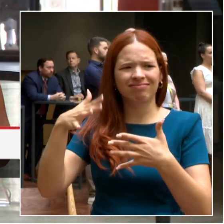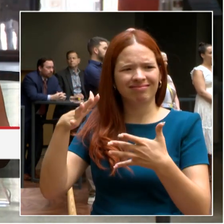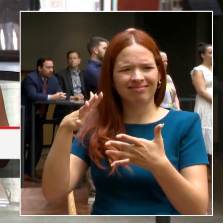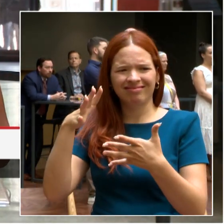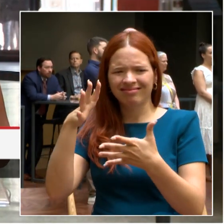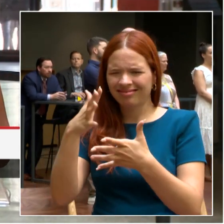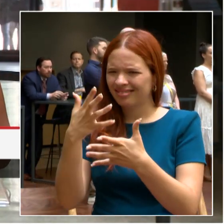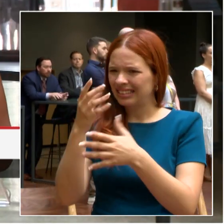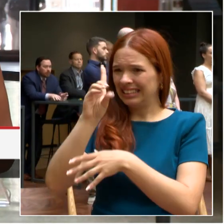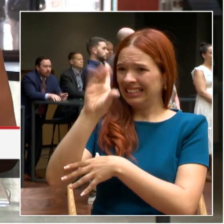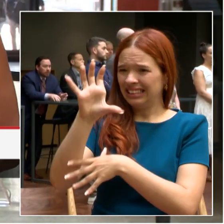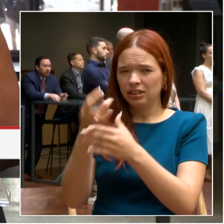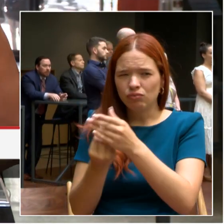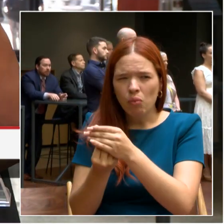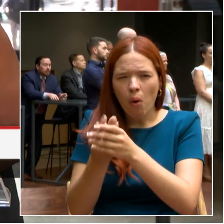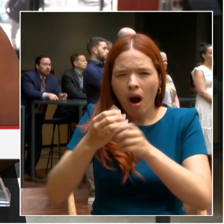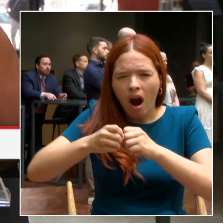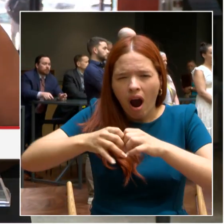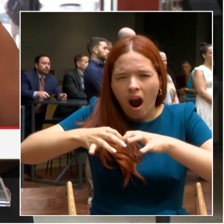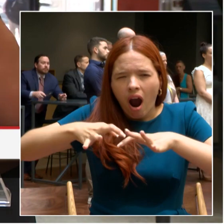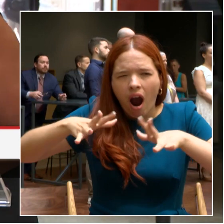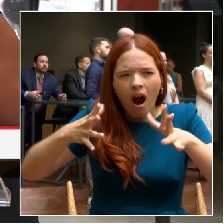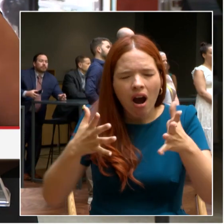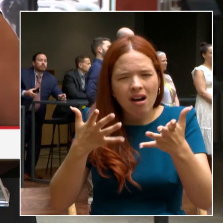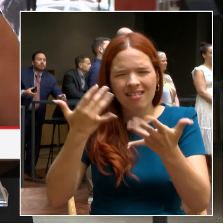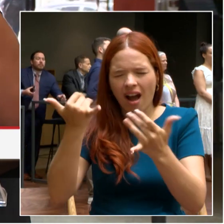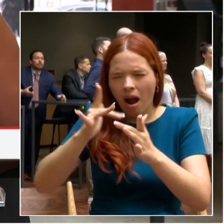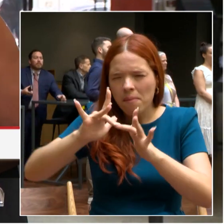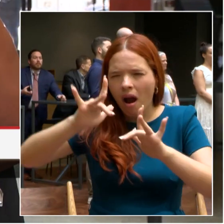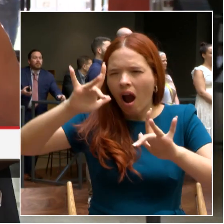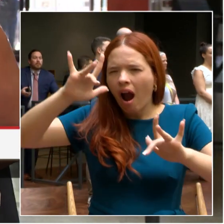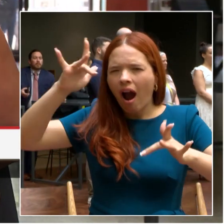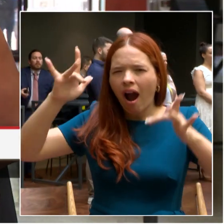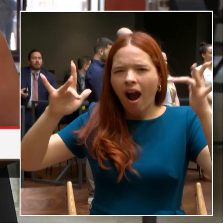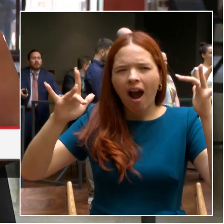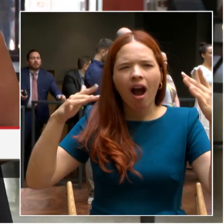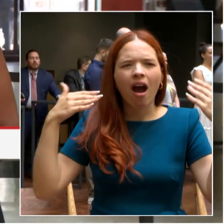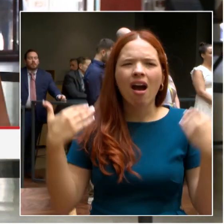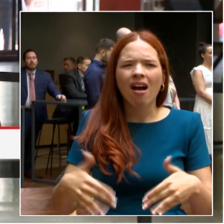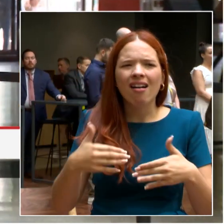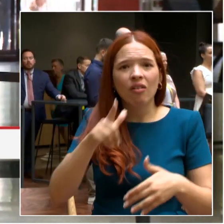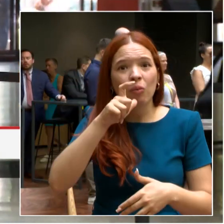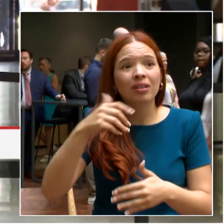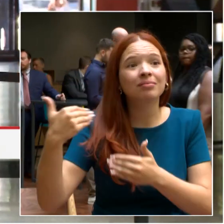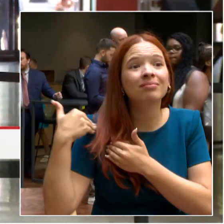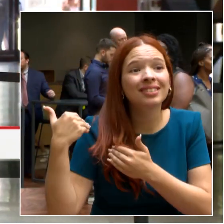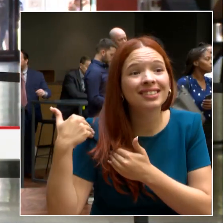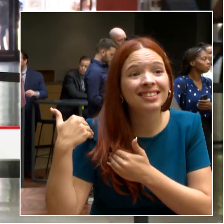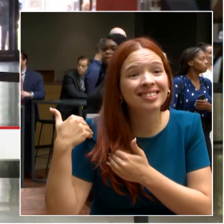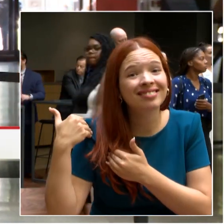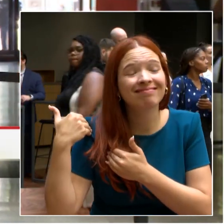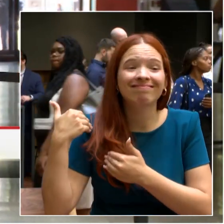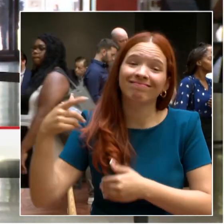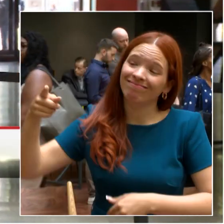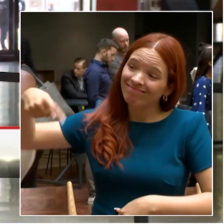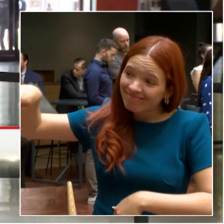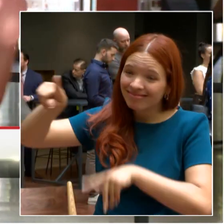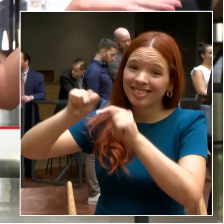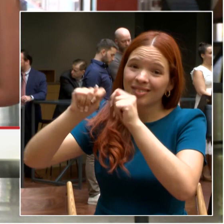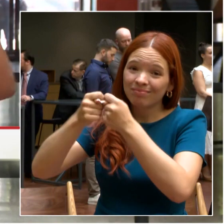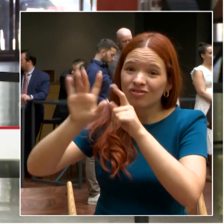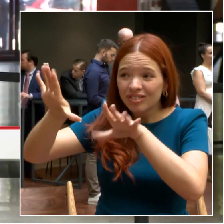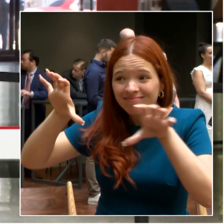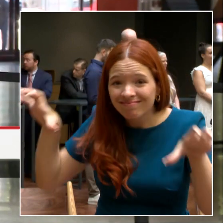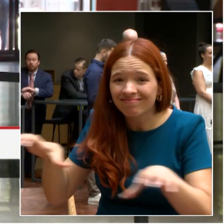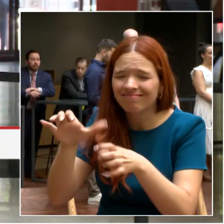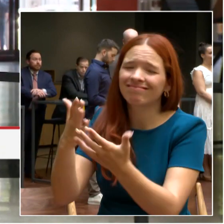capital. I want to thank all the members of my team who are here. I see Deputy Mayor Pia, Deputy Mayor Anderson. I just saw,